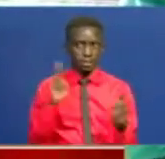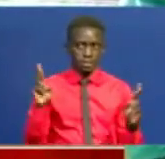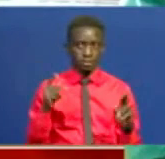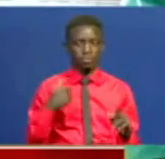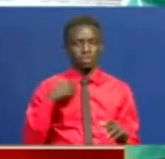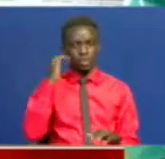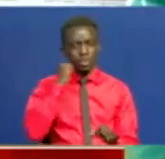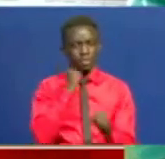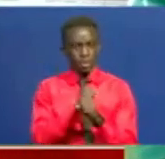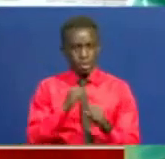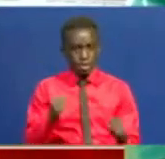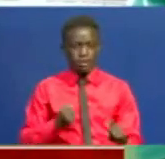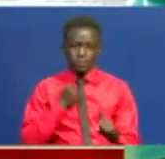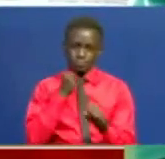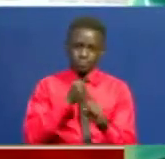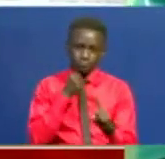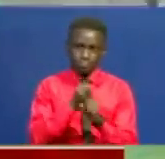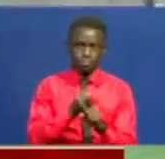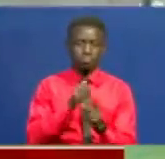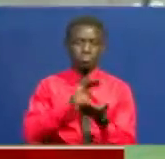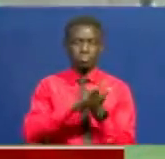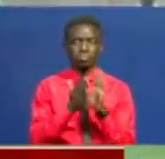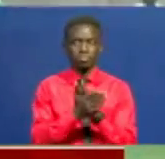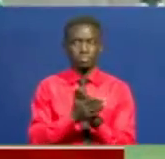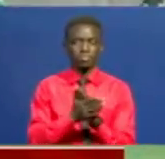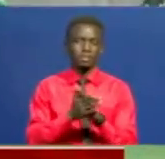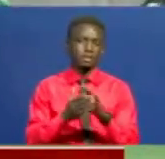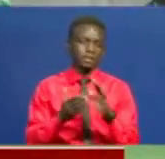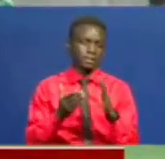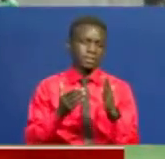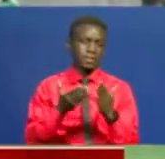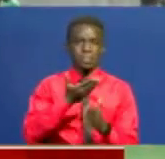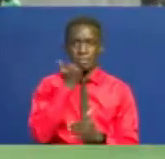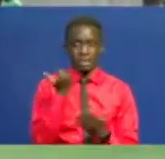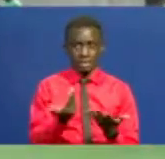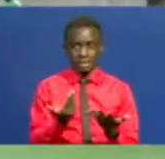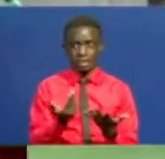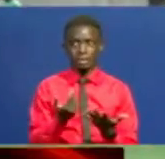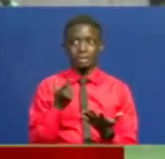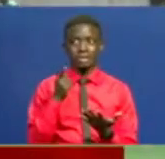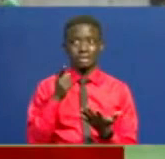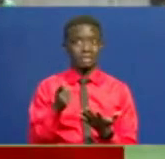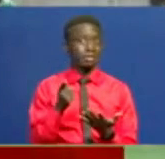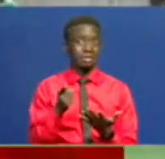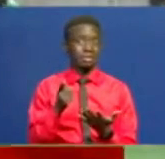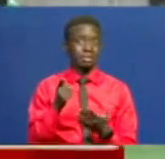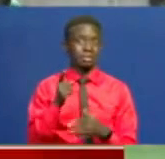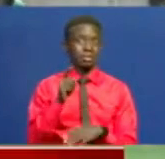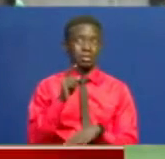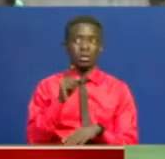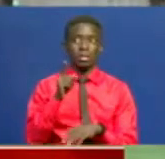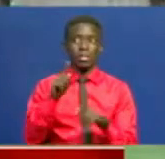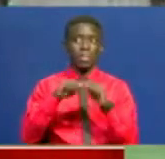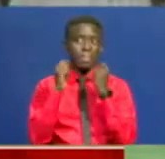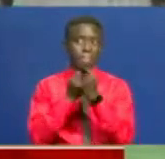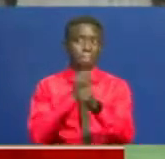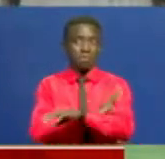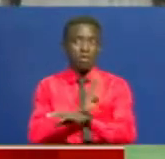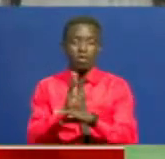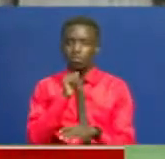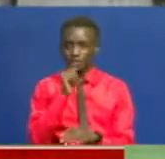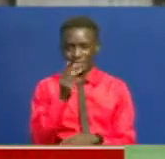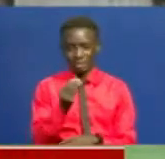na nitasukuma to give my best. Botswana is not a easy team, lakini sisi pia wa Kenya hakuna kitu yenye tuwezi.